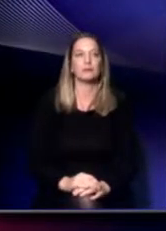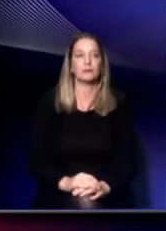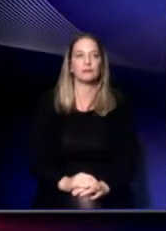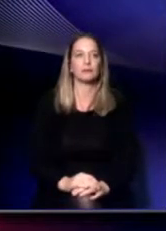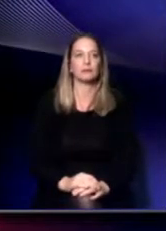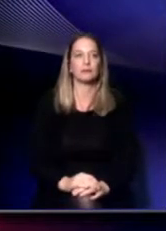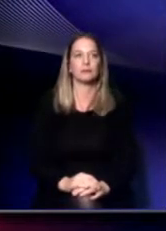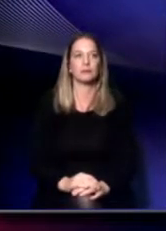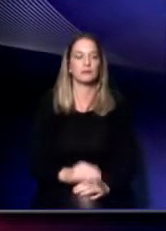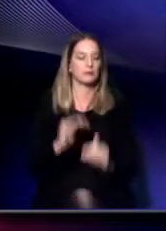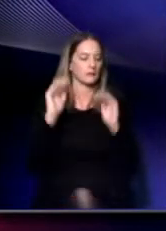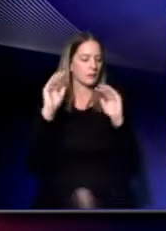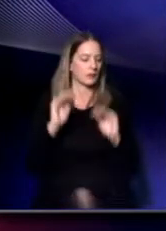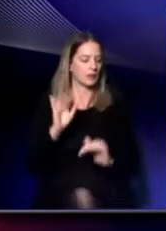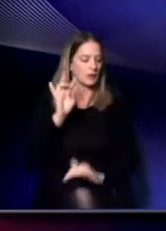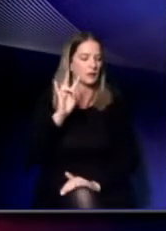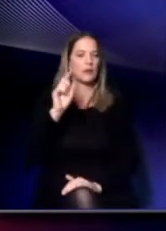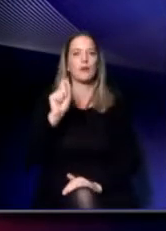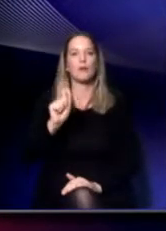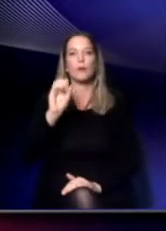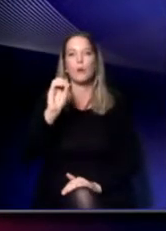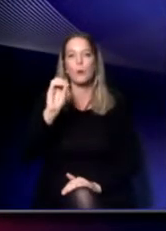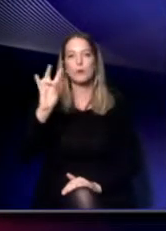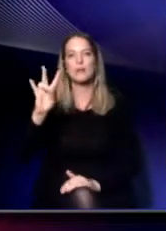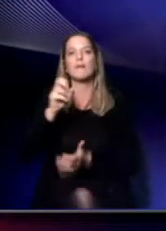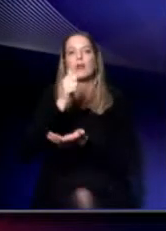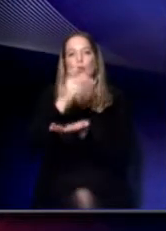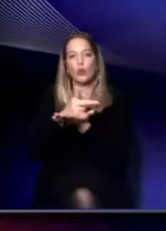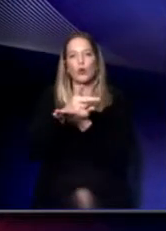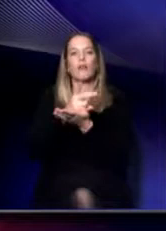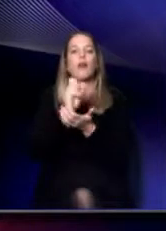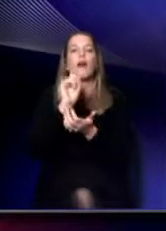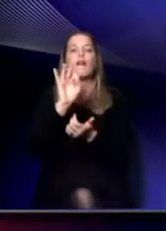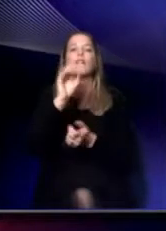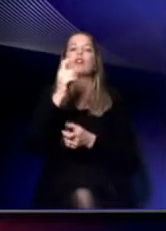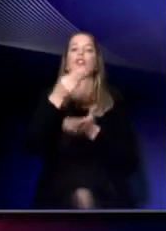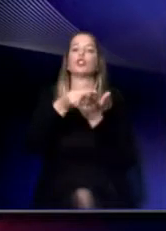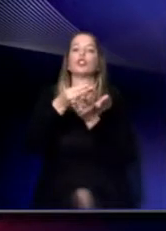Next is 7.07, approval of donation.